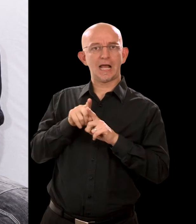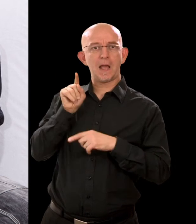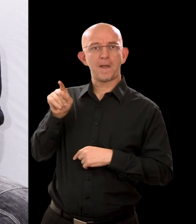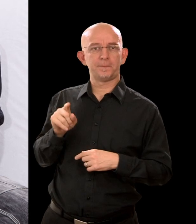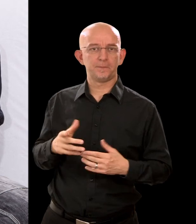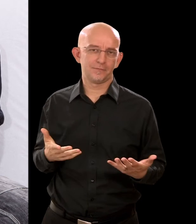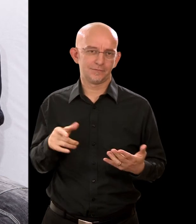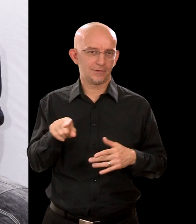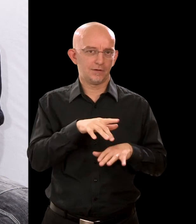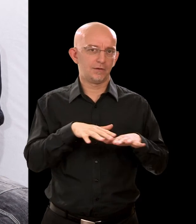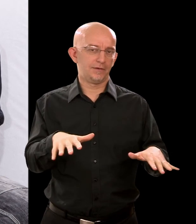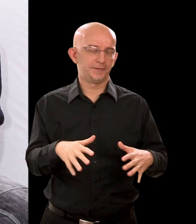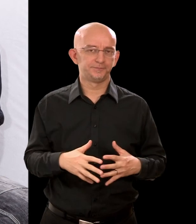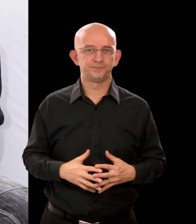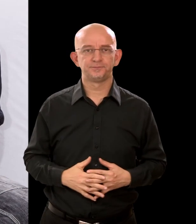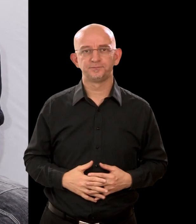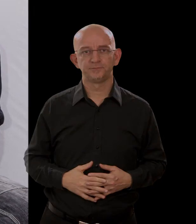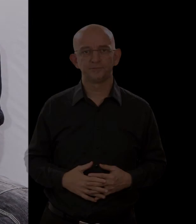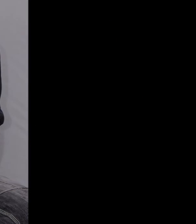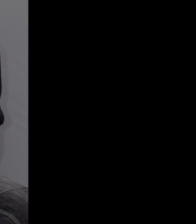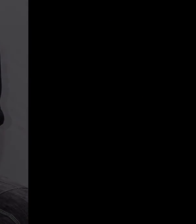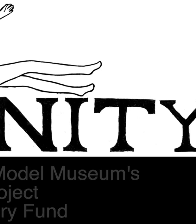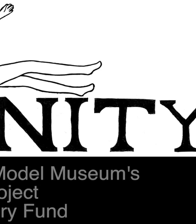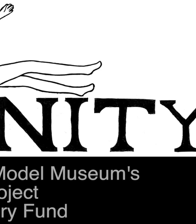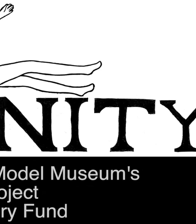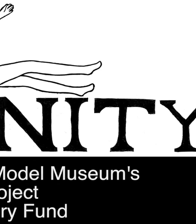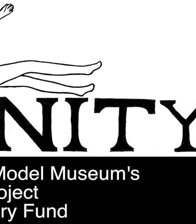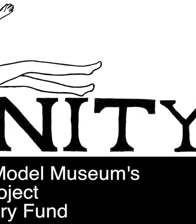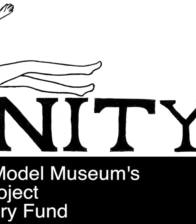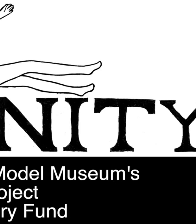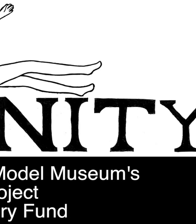obviously when you're 5 years old, it's very important that you have the exact one.